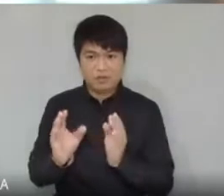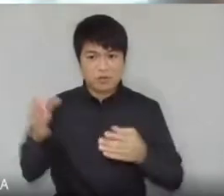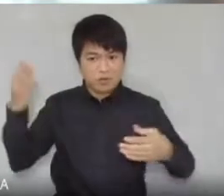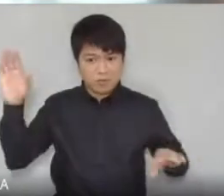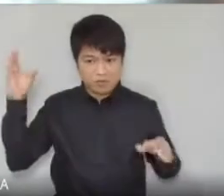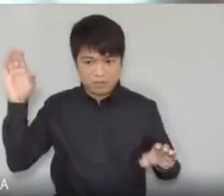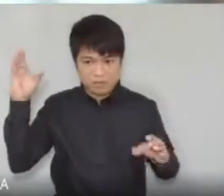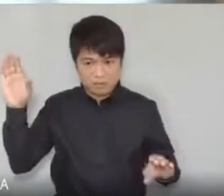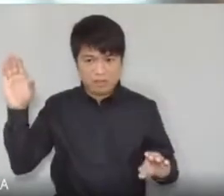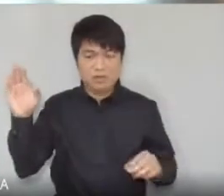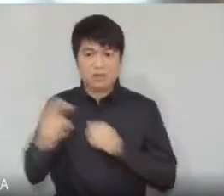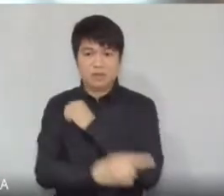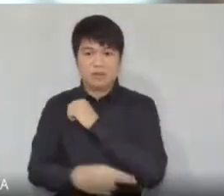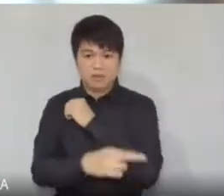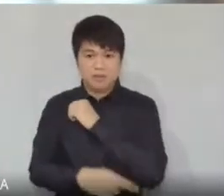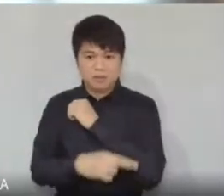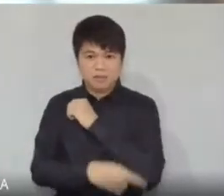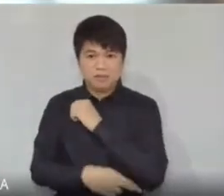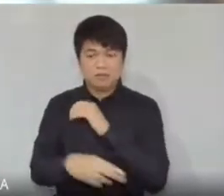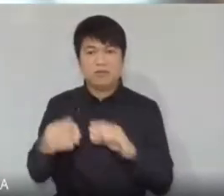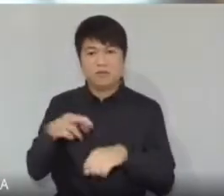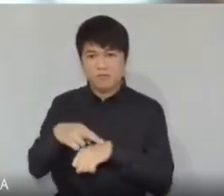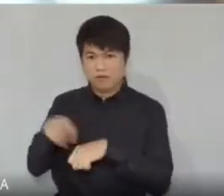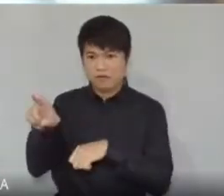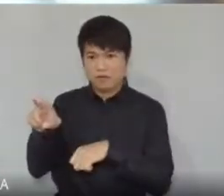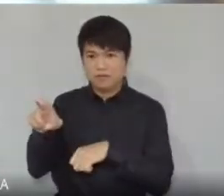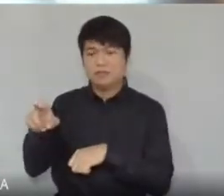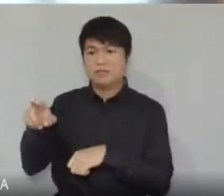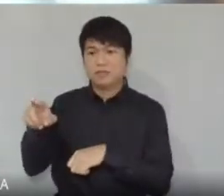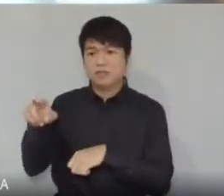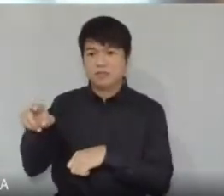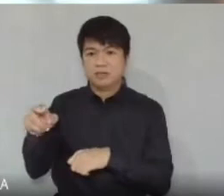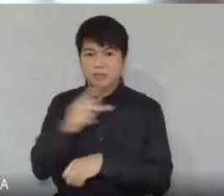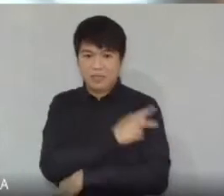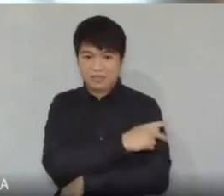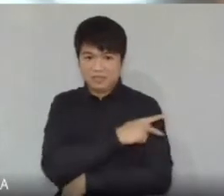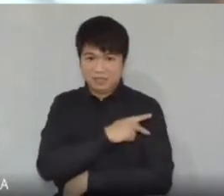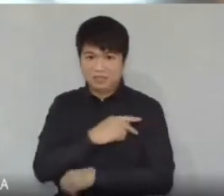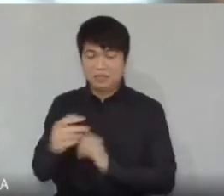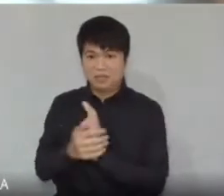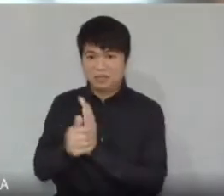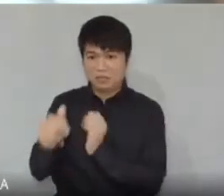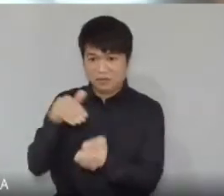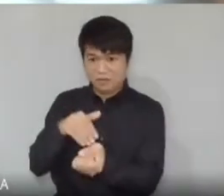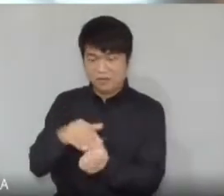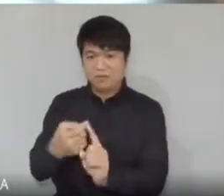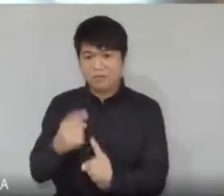The citywide implementation of CHITS in Quezon City digitized all its government primary